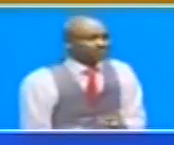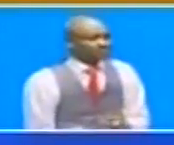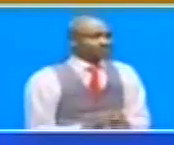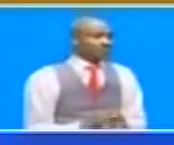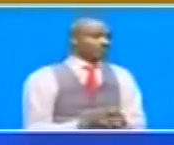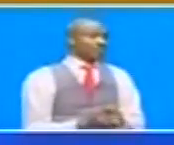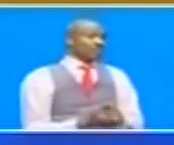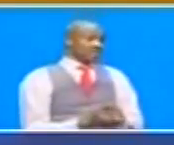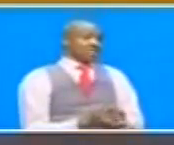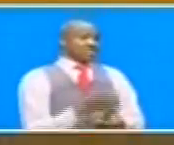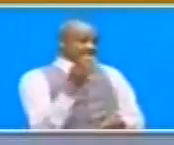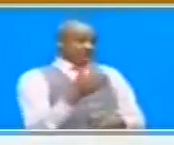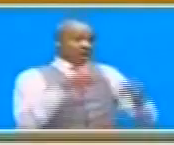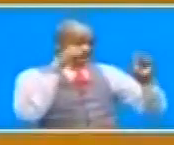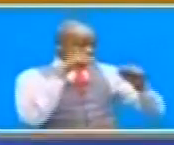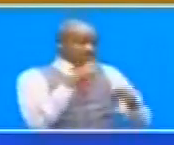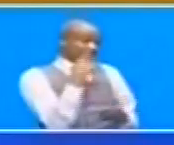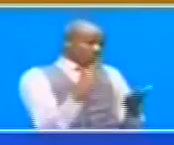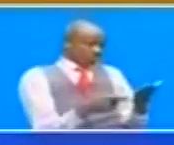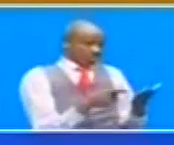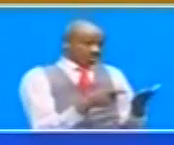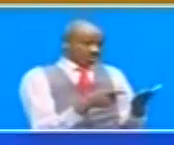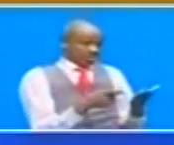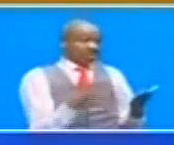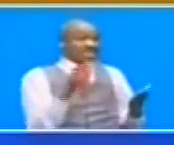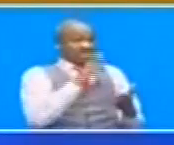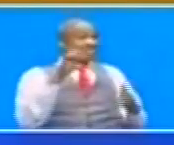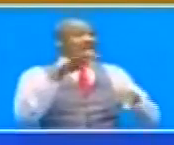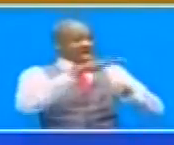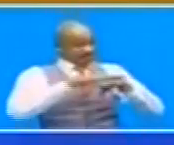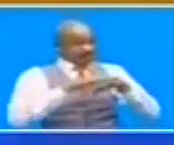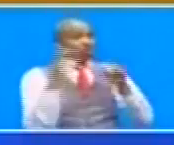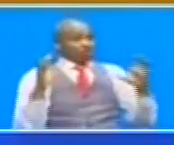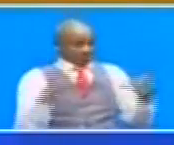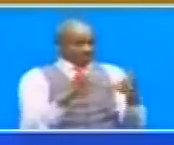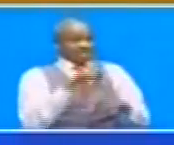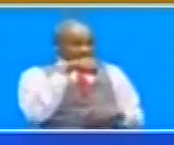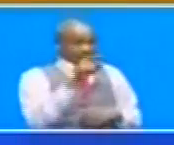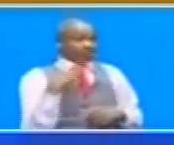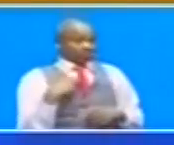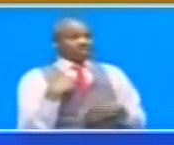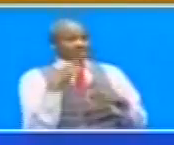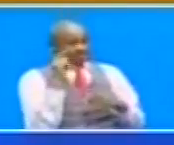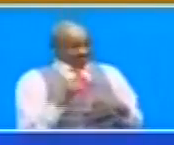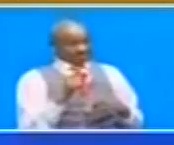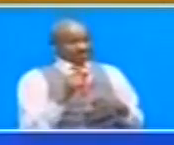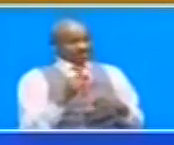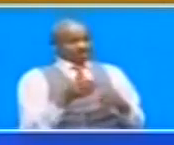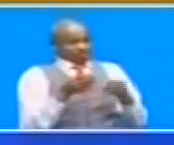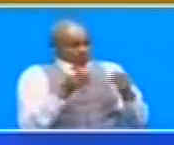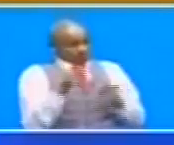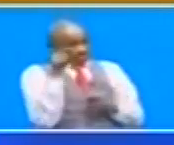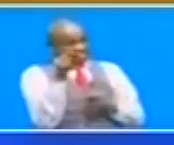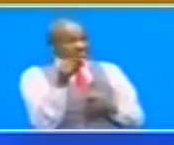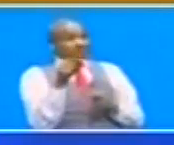Well, the agreement was that the East African community is the one that's dealing with the matter directly,